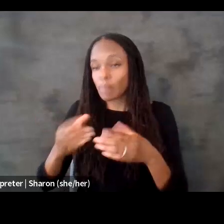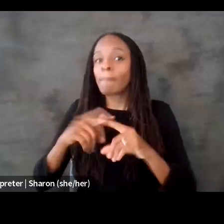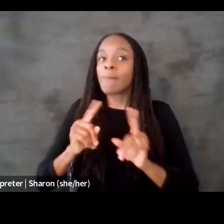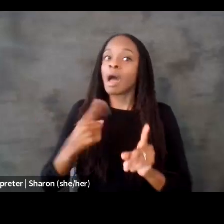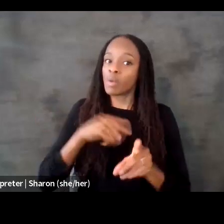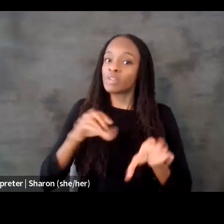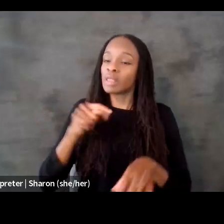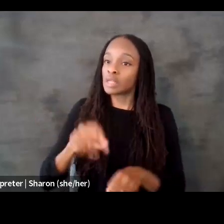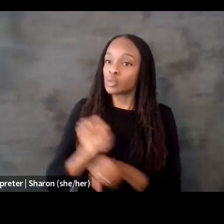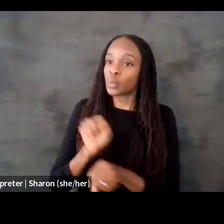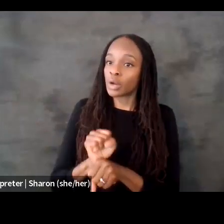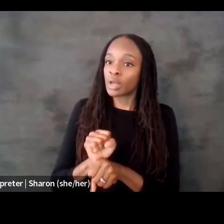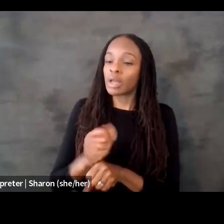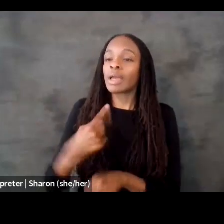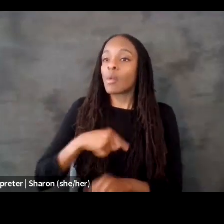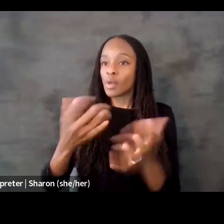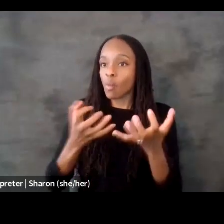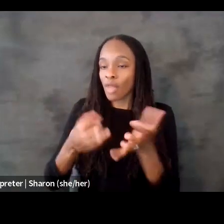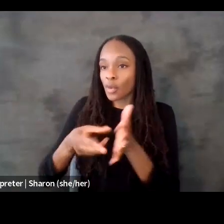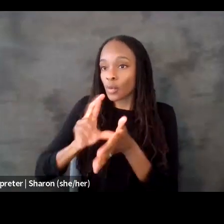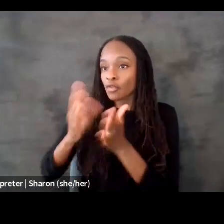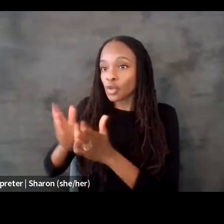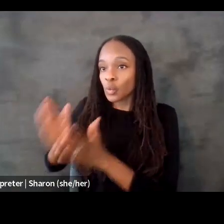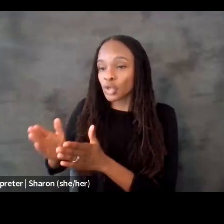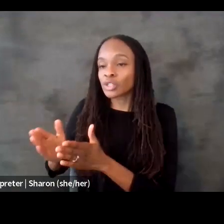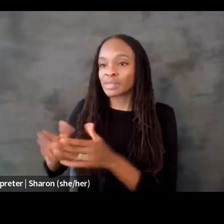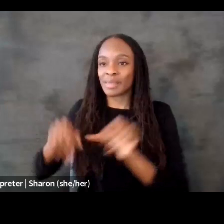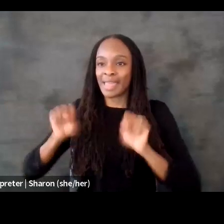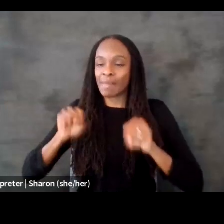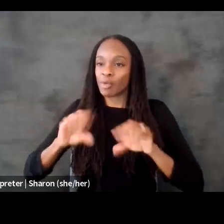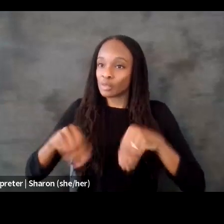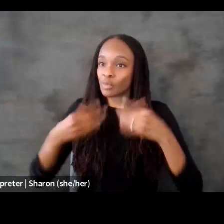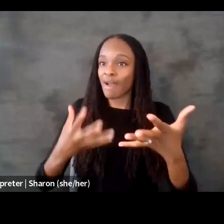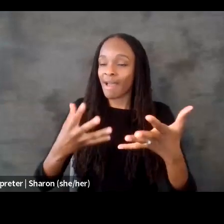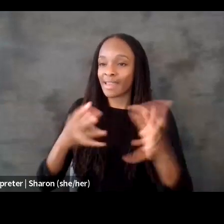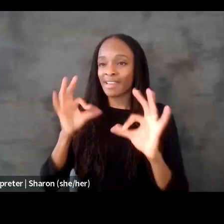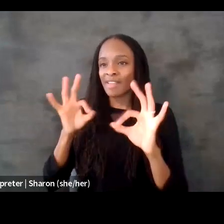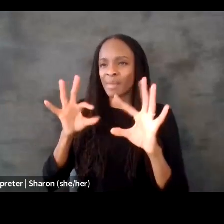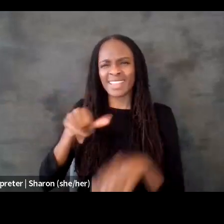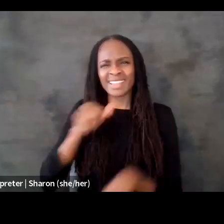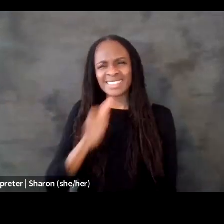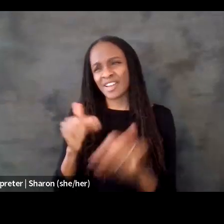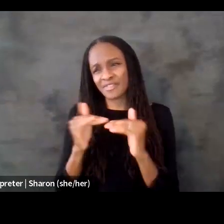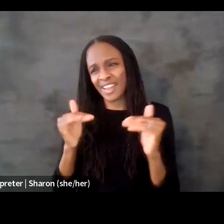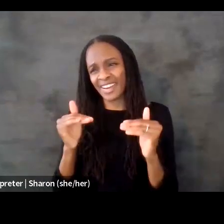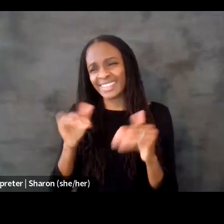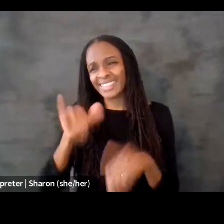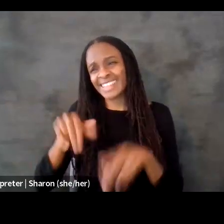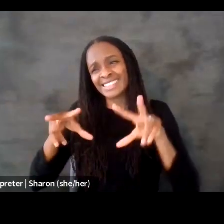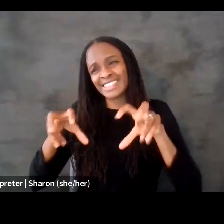this work and we would like for the reviewers to be able to provide us feedback. Like, that's not fair. That's actually kind of selfish